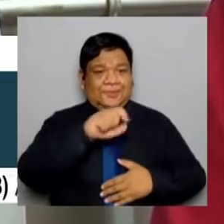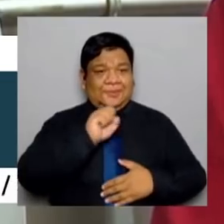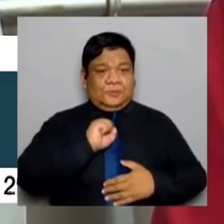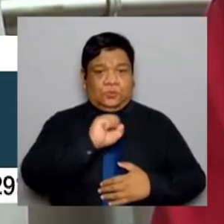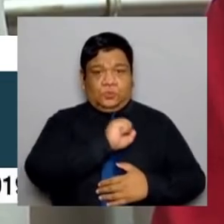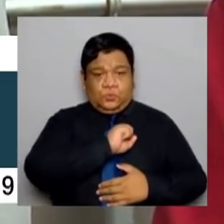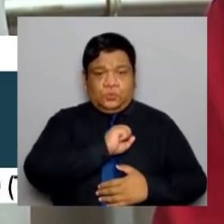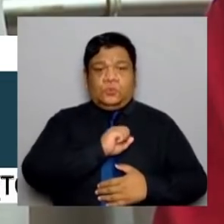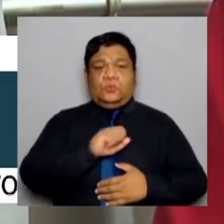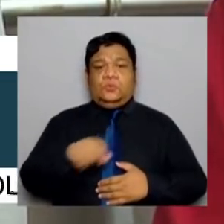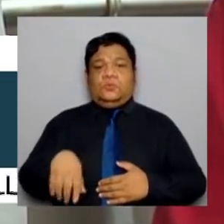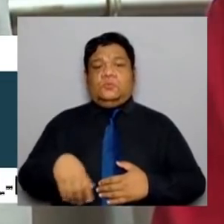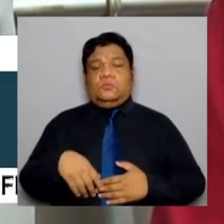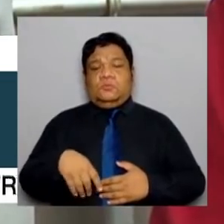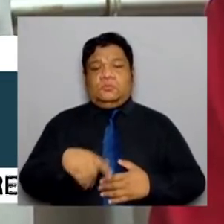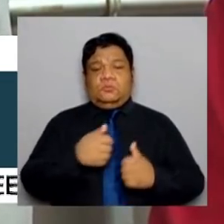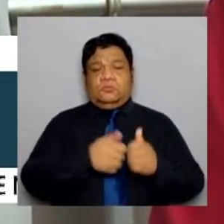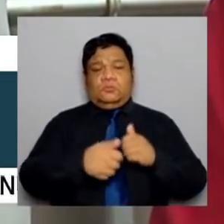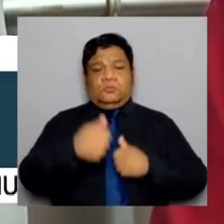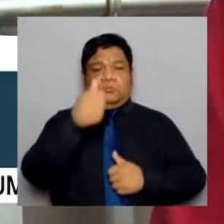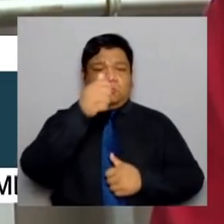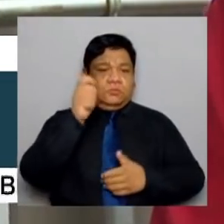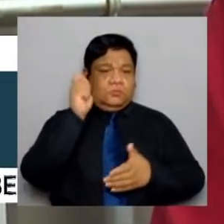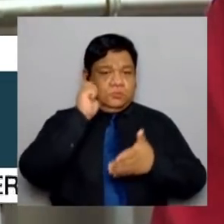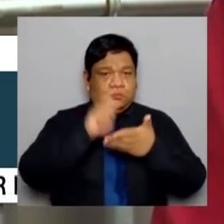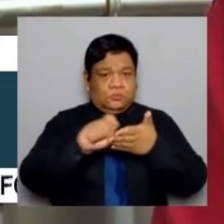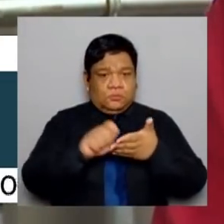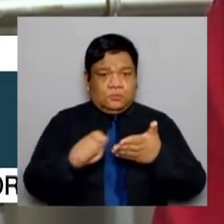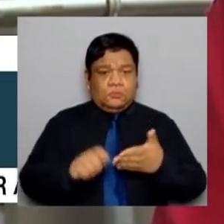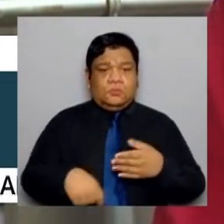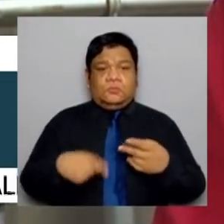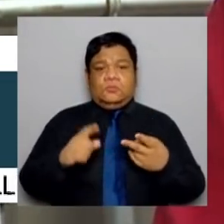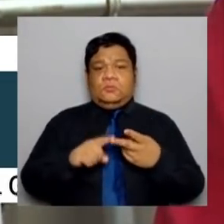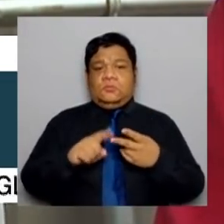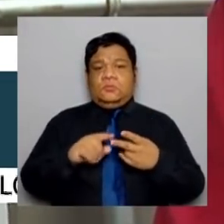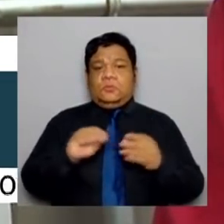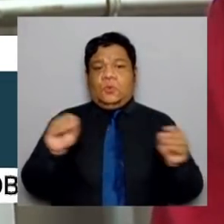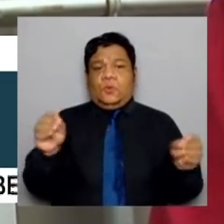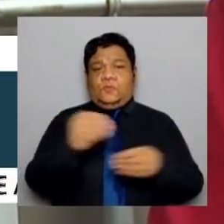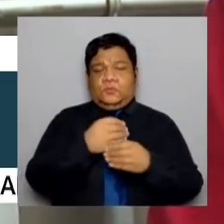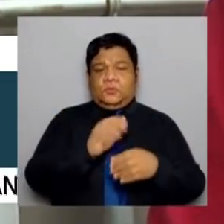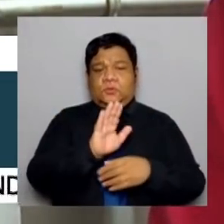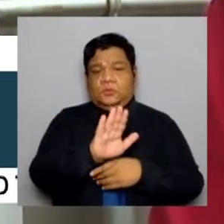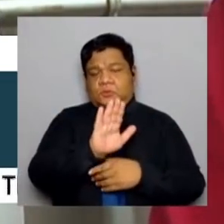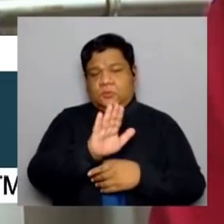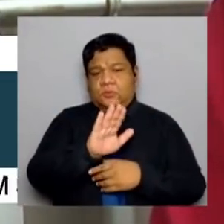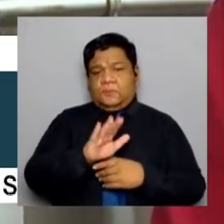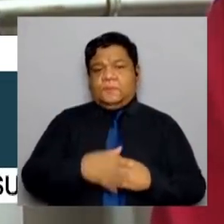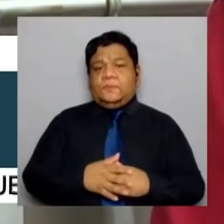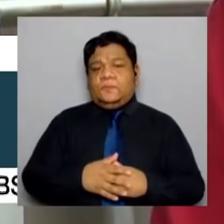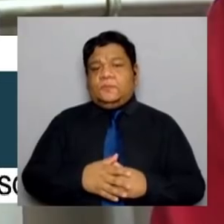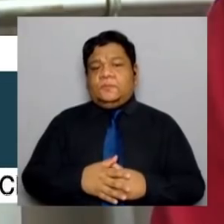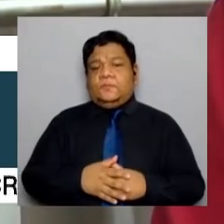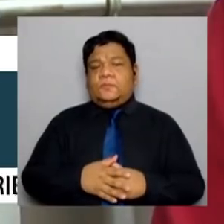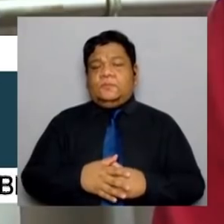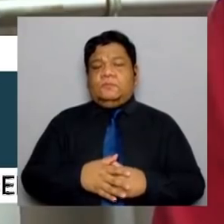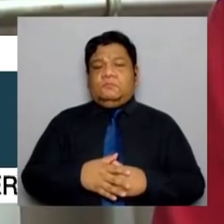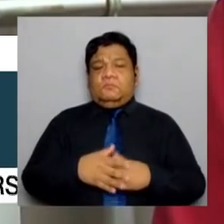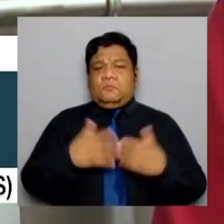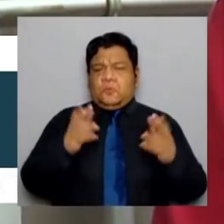Mr. Secretary, at sa opisina ni Ginoong Bilheca, sana